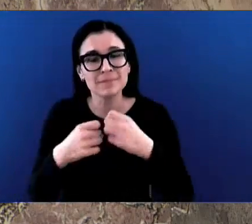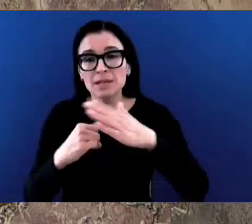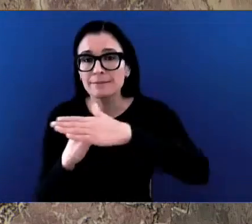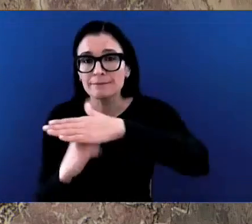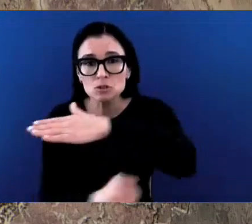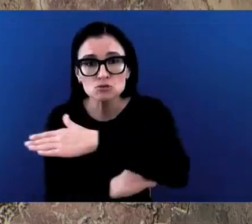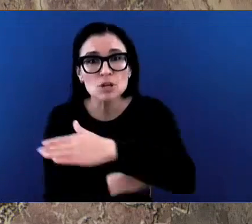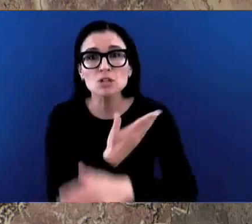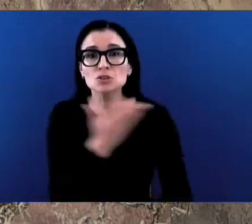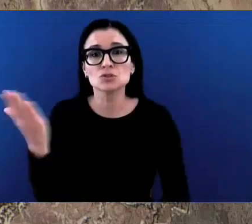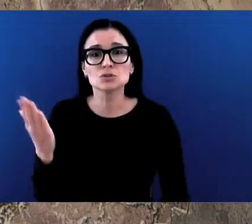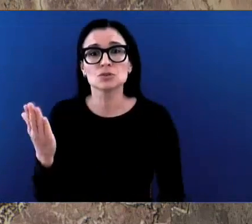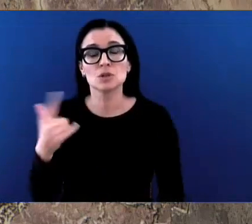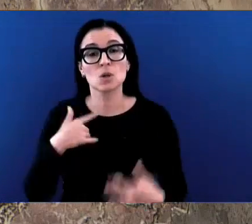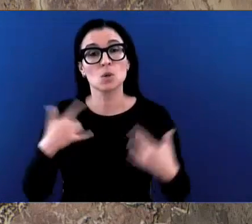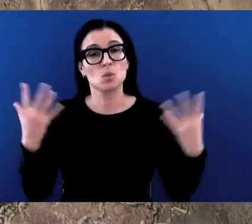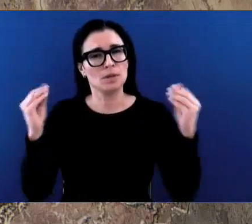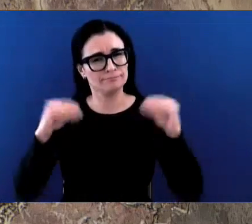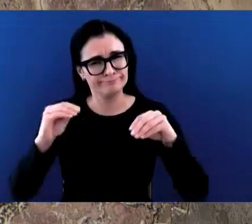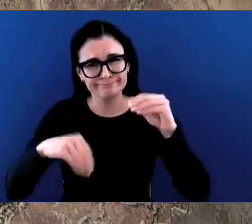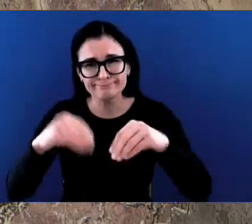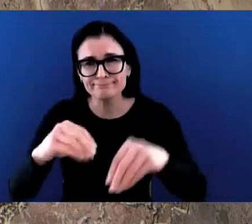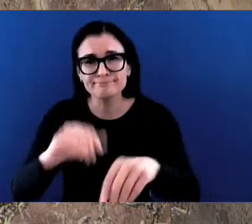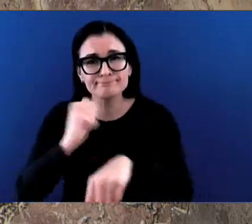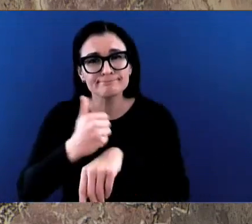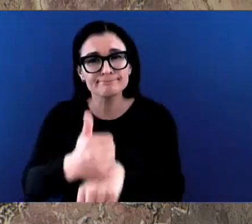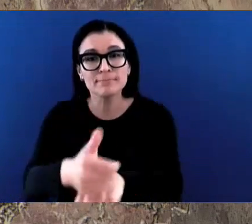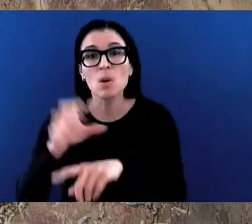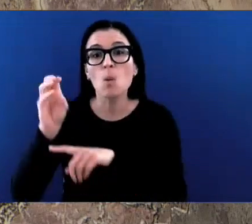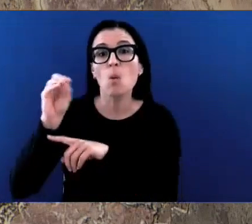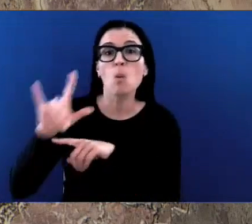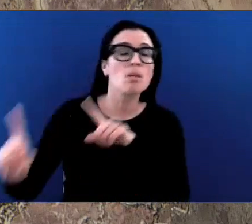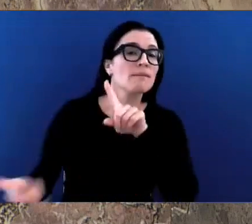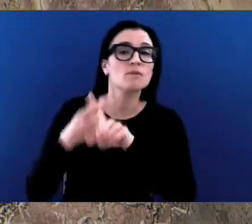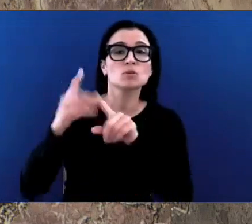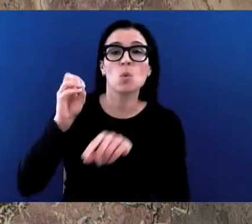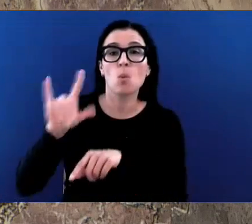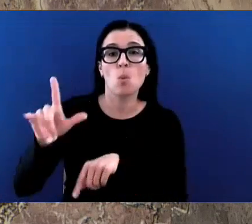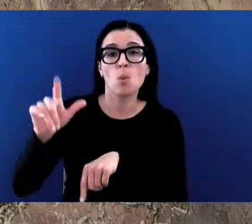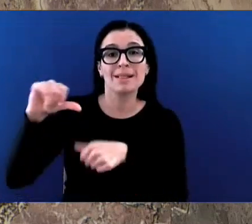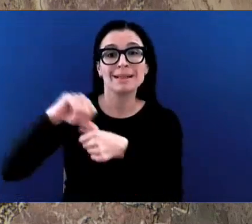emissions cap in Canada, and we are on track to meet our commitments.